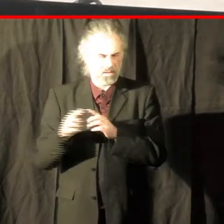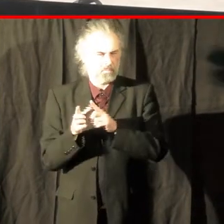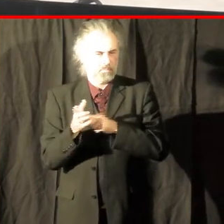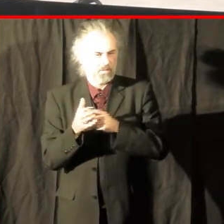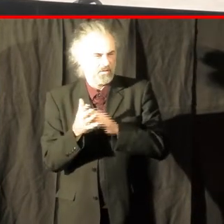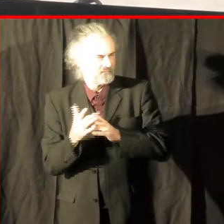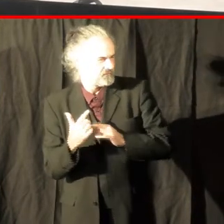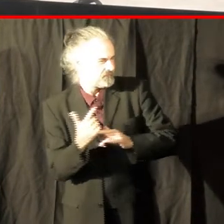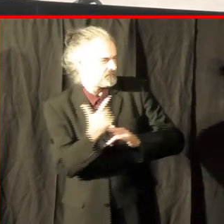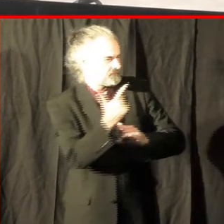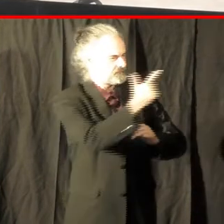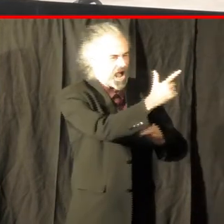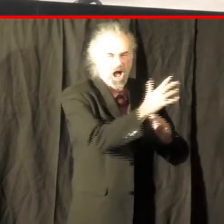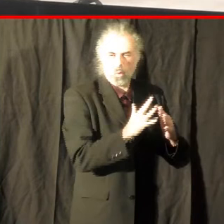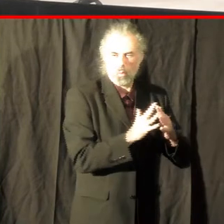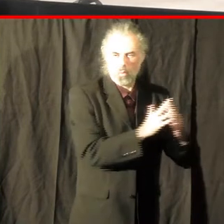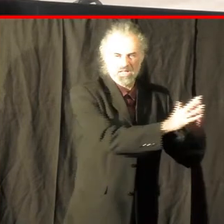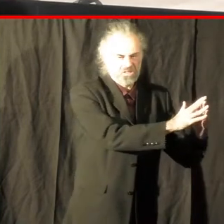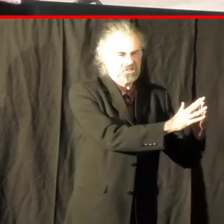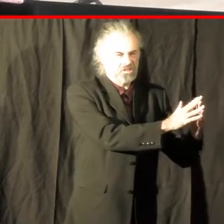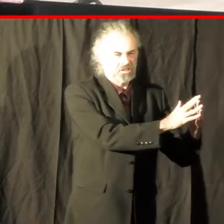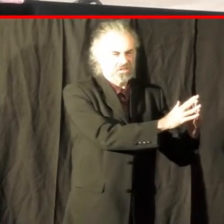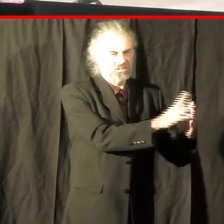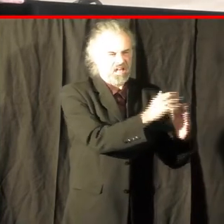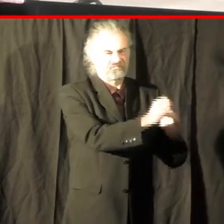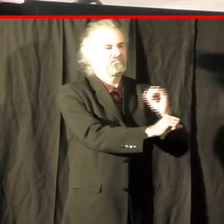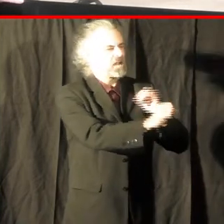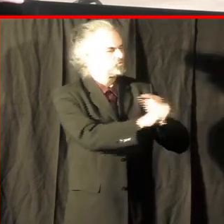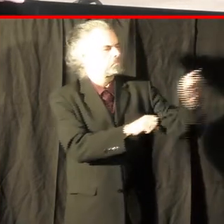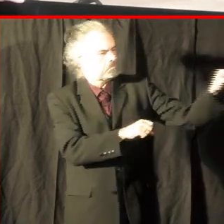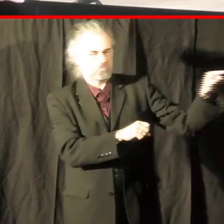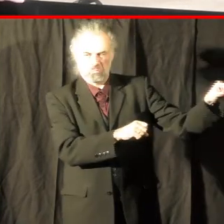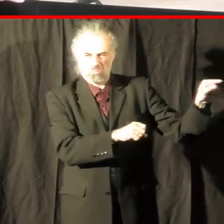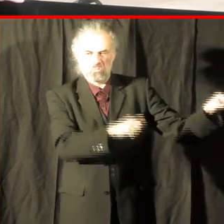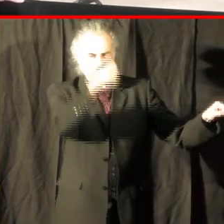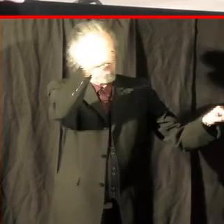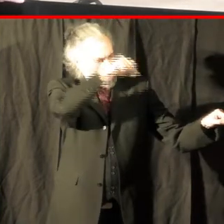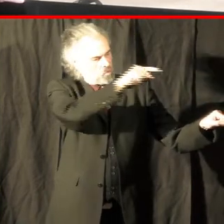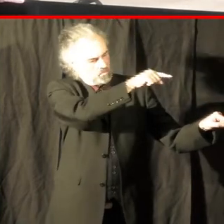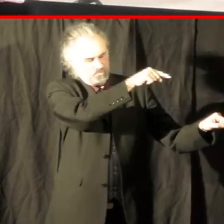that town. You know that town, way out west with the factory. We all know that town.